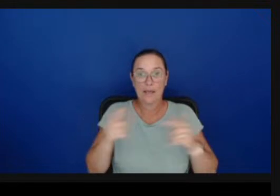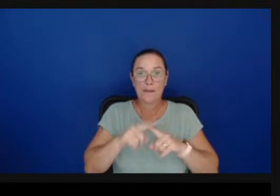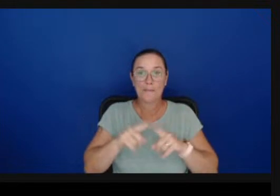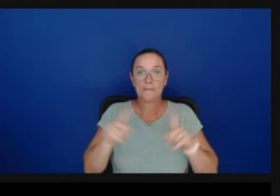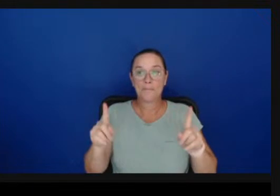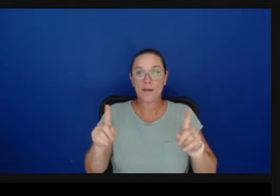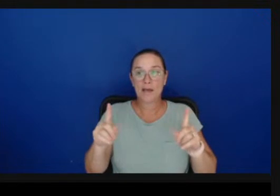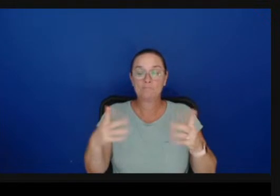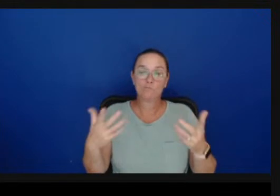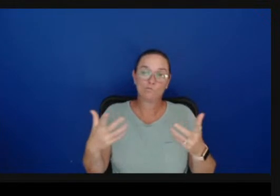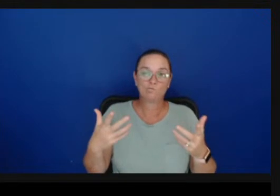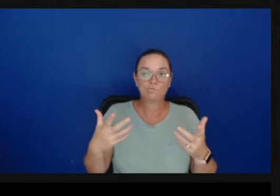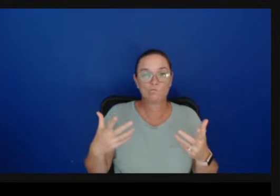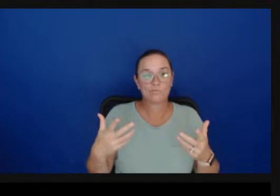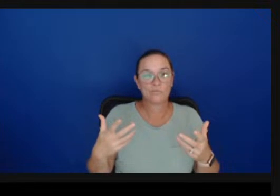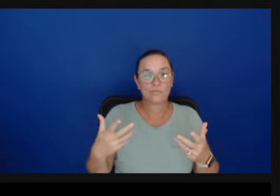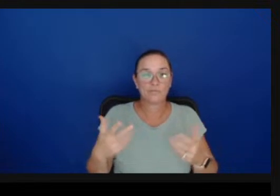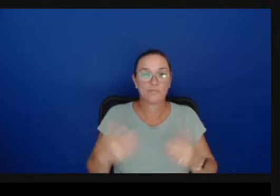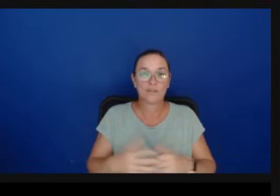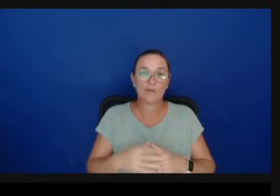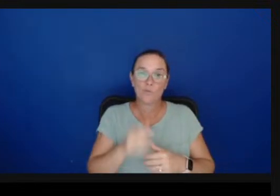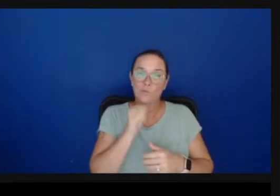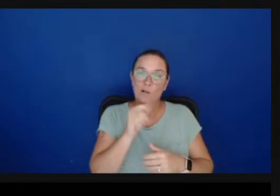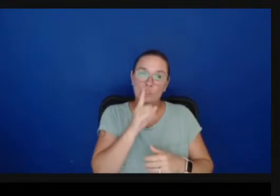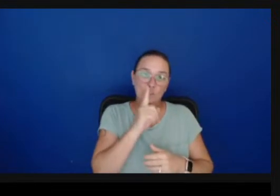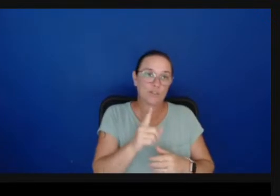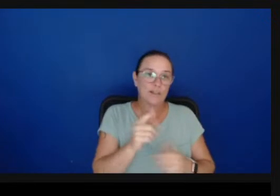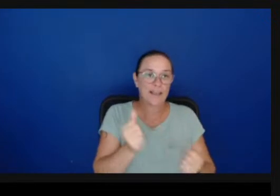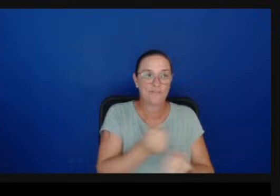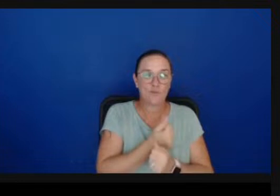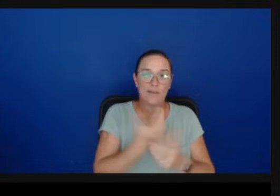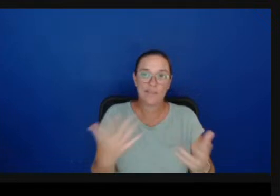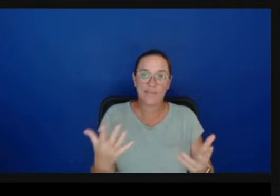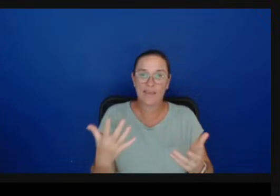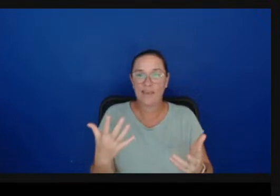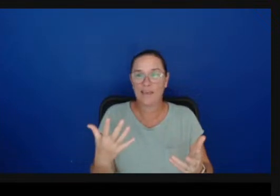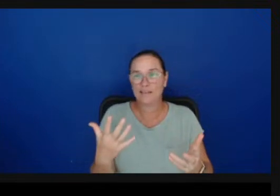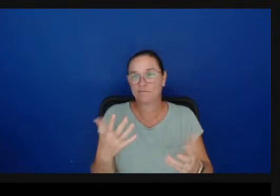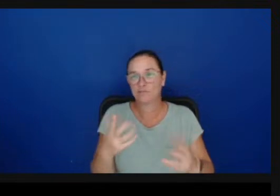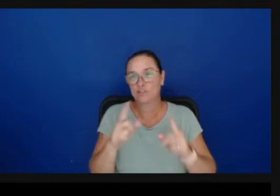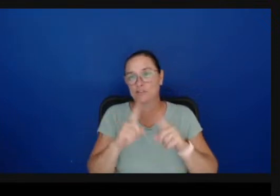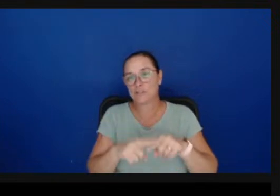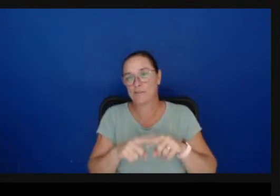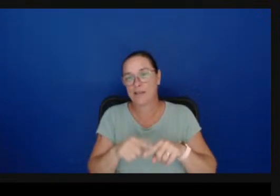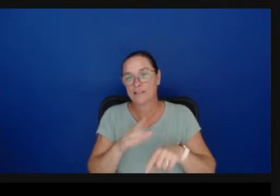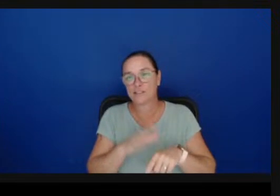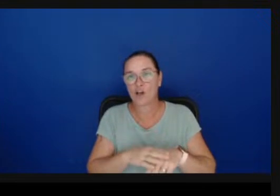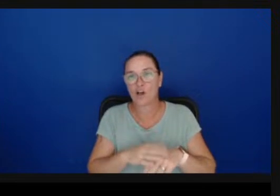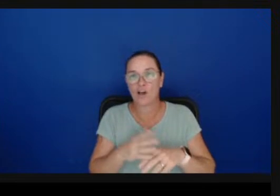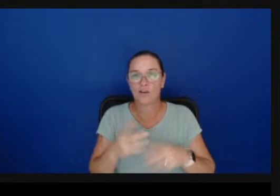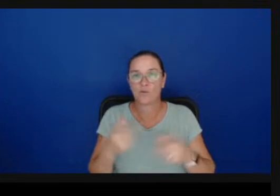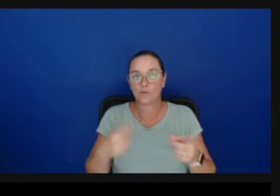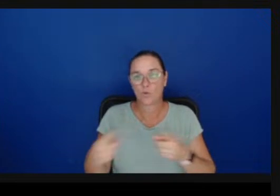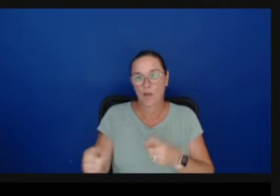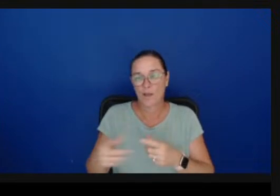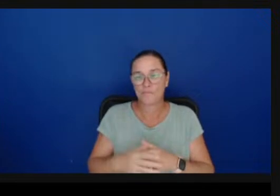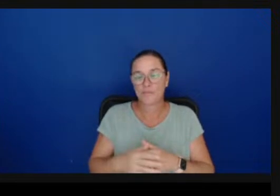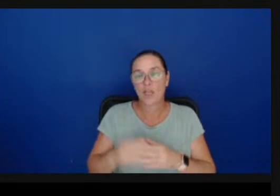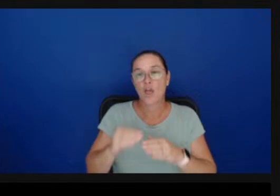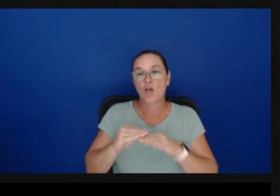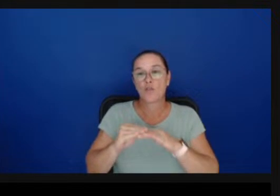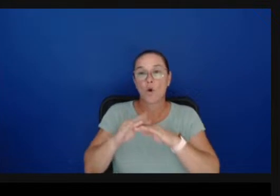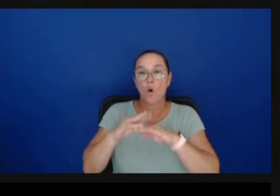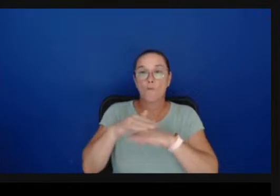and with things cleared up, but we're not sure. Everything is tentative to weather. The overflow parking that's next to the